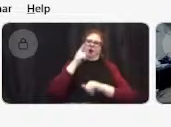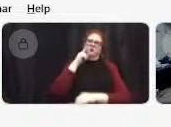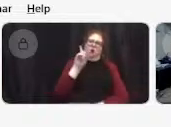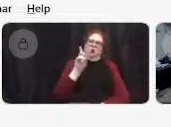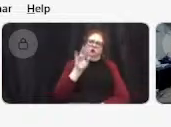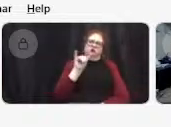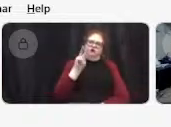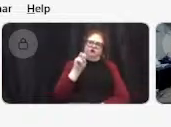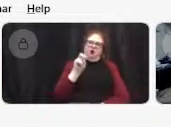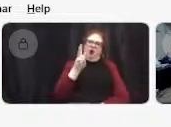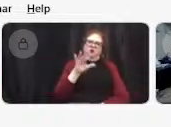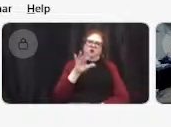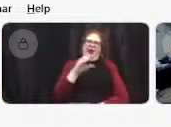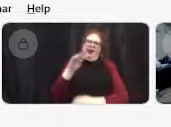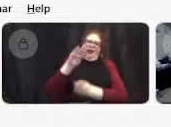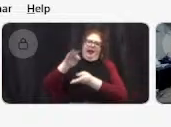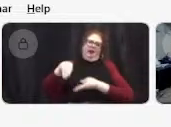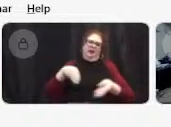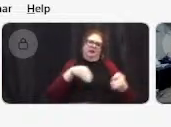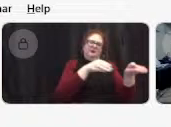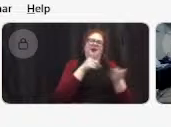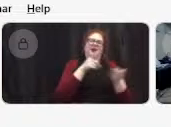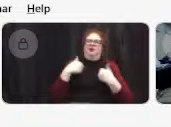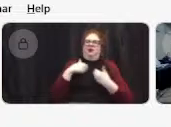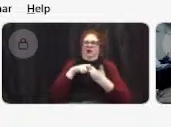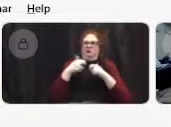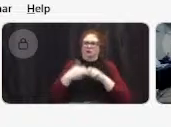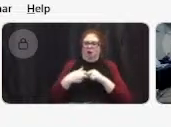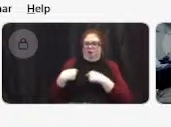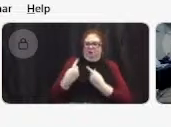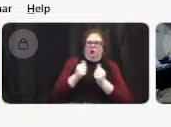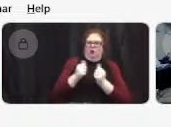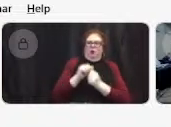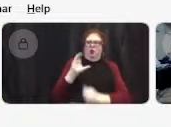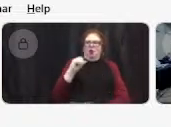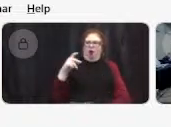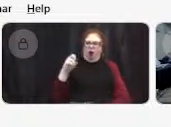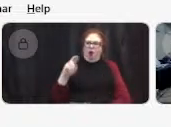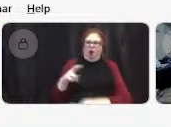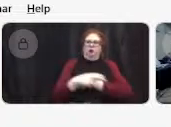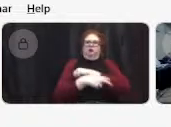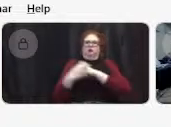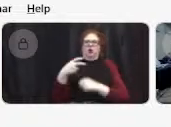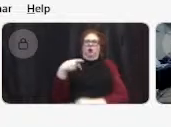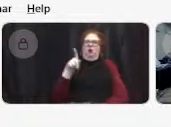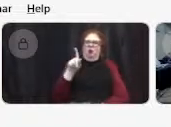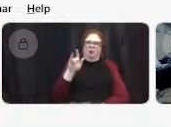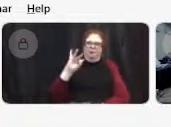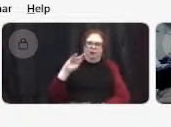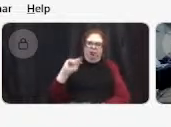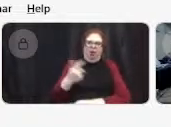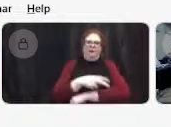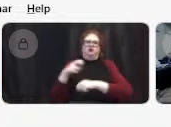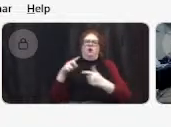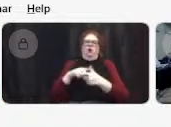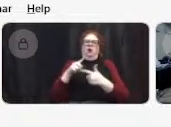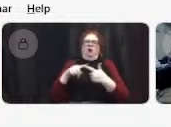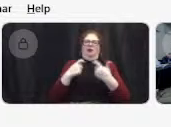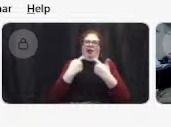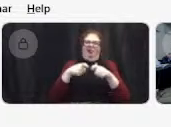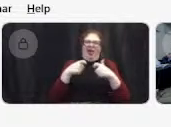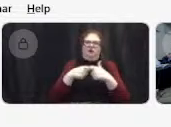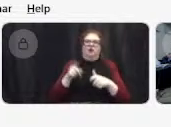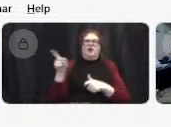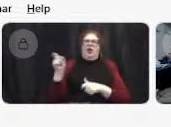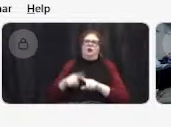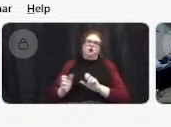some trouble with some copper being stolen, plumbing and electrical, so they had to go back and do some of that. That's a little bit of the delay, not all of it,